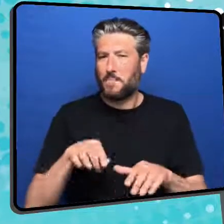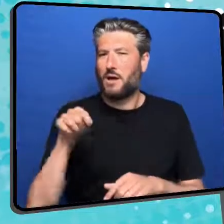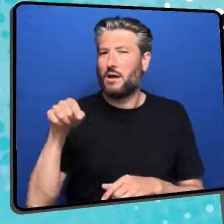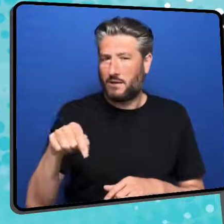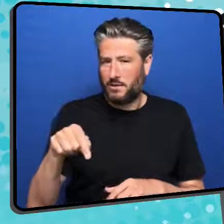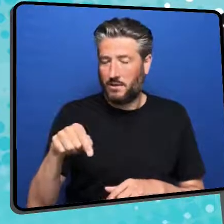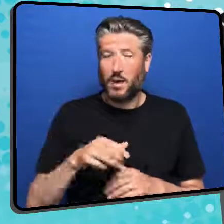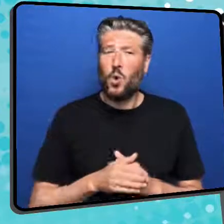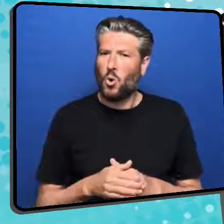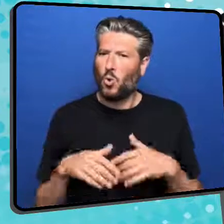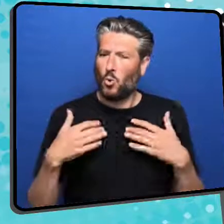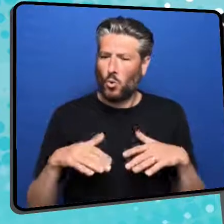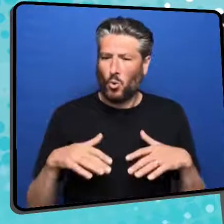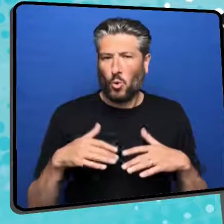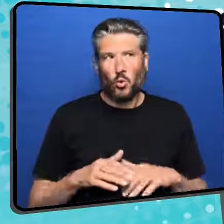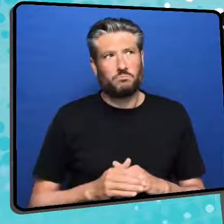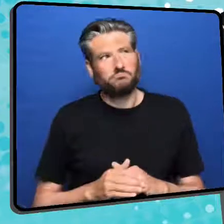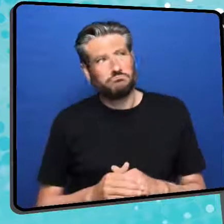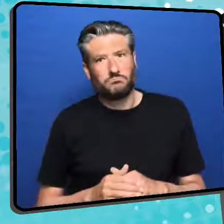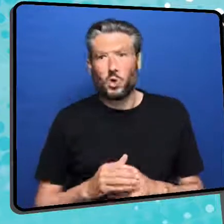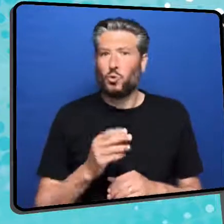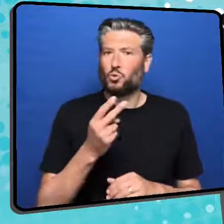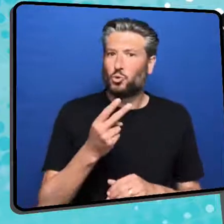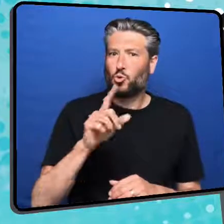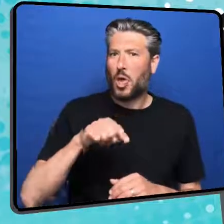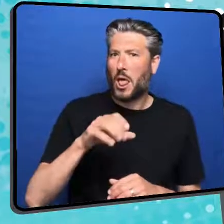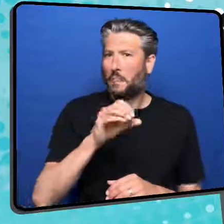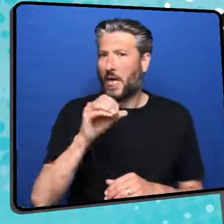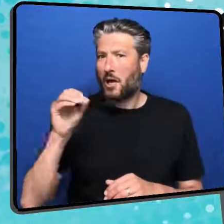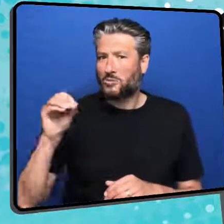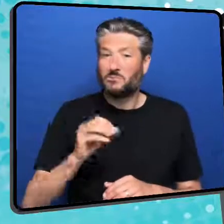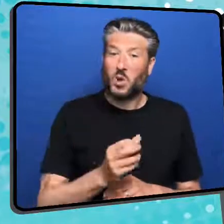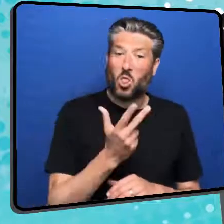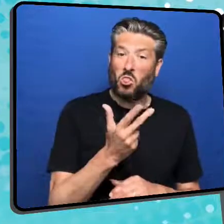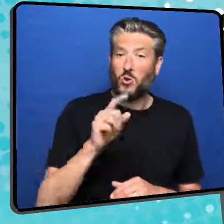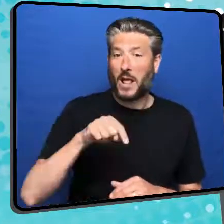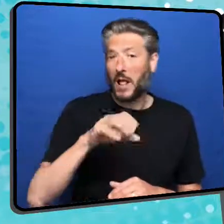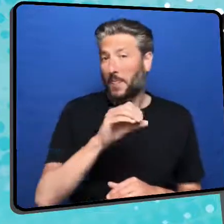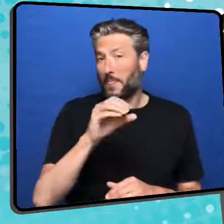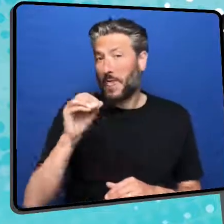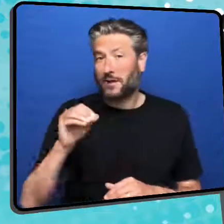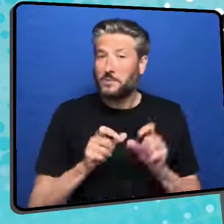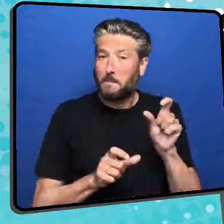people join, and lots of tracks, lots of cool workshops.